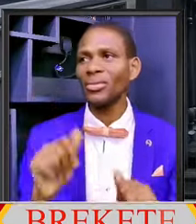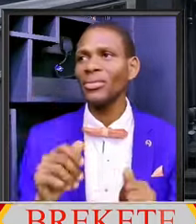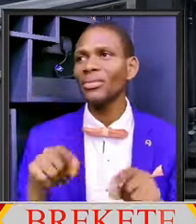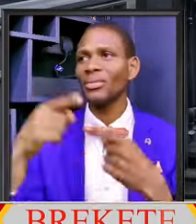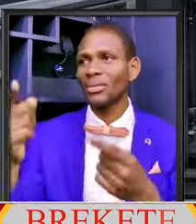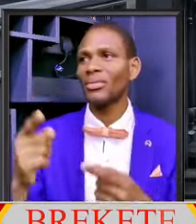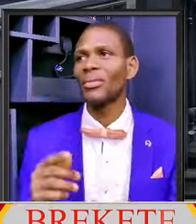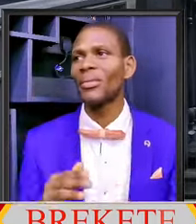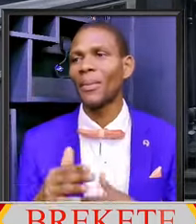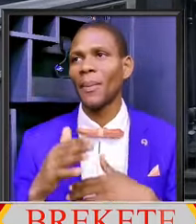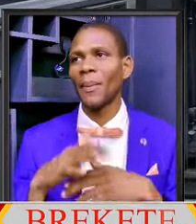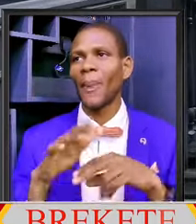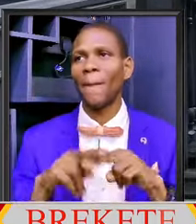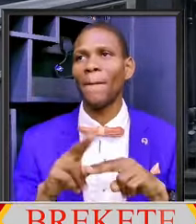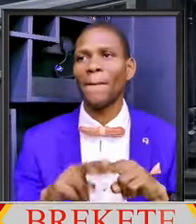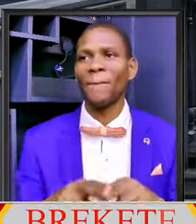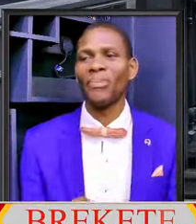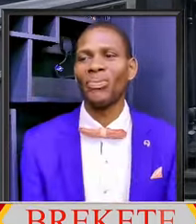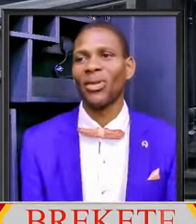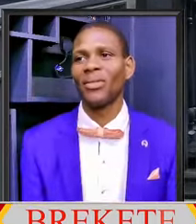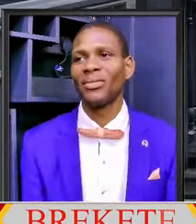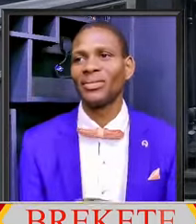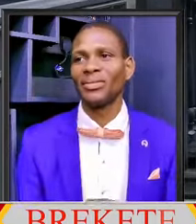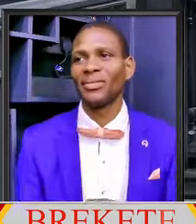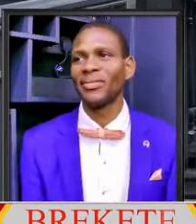back to your seat. Ha. How what?